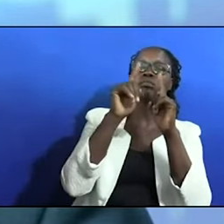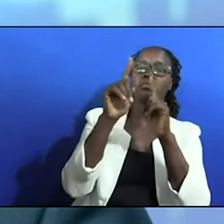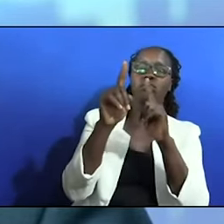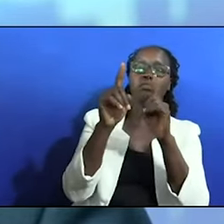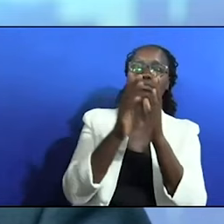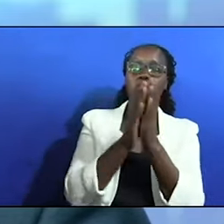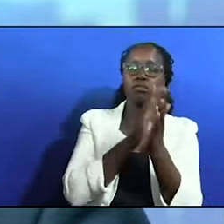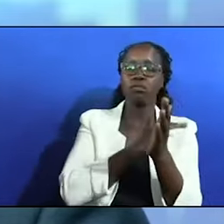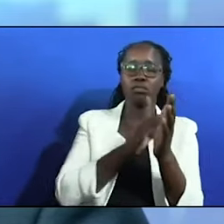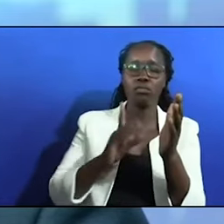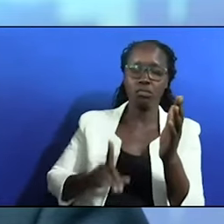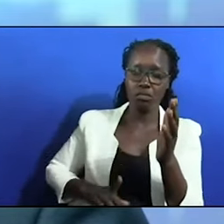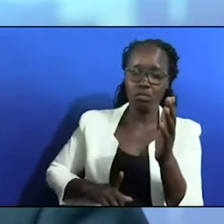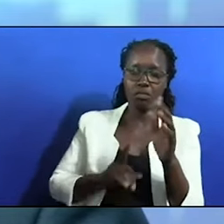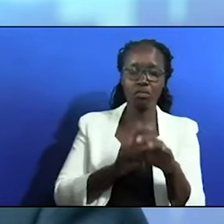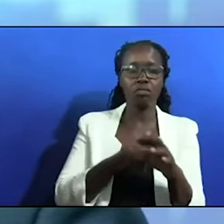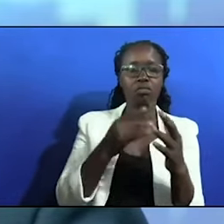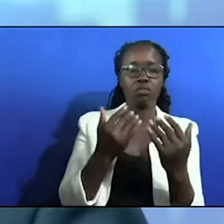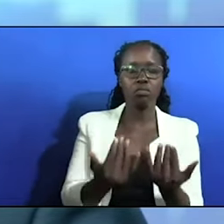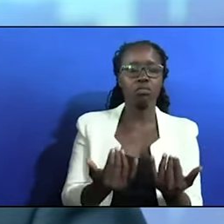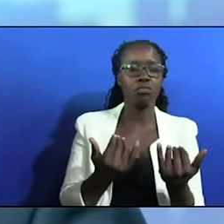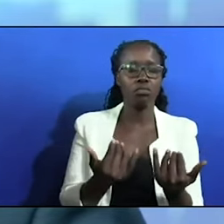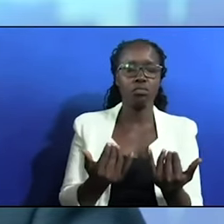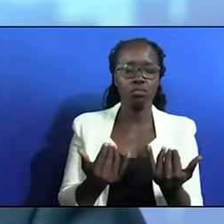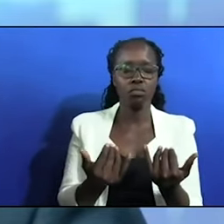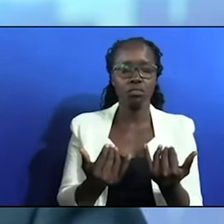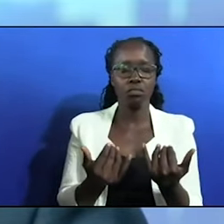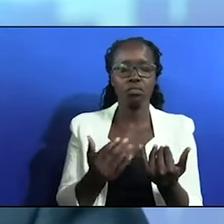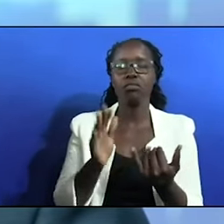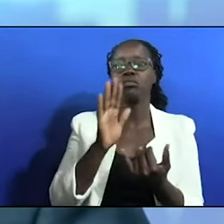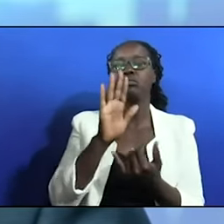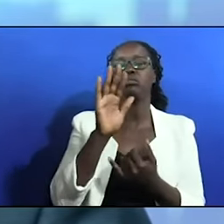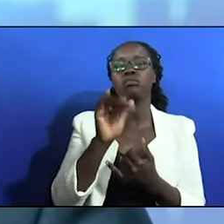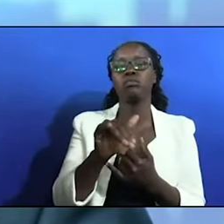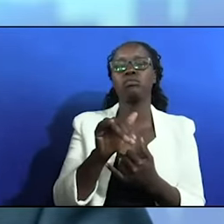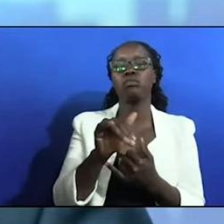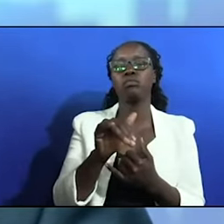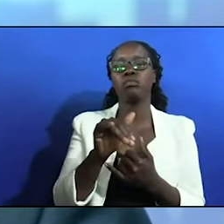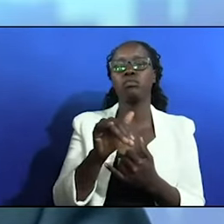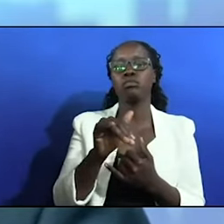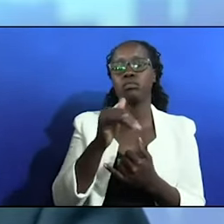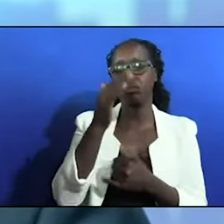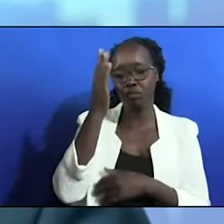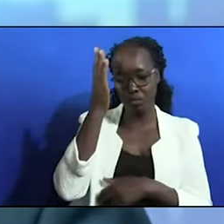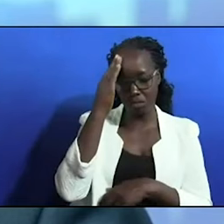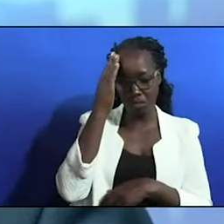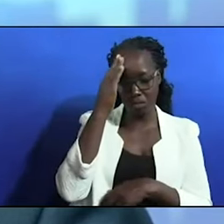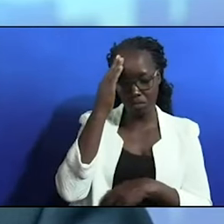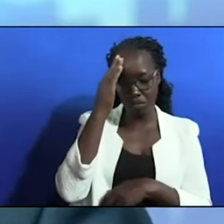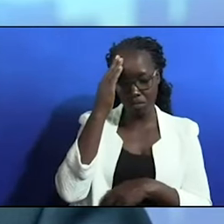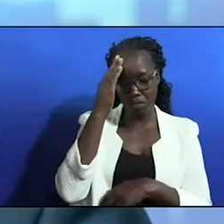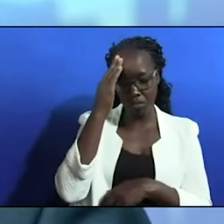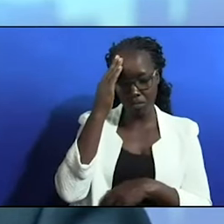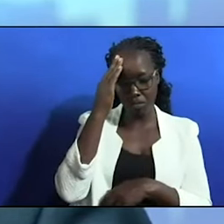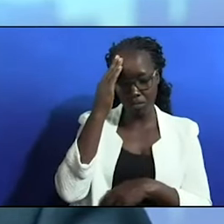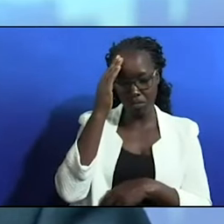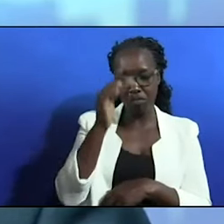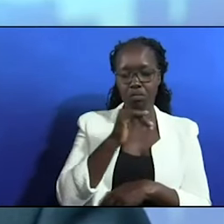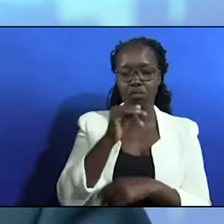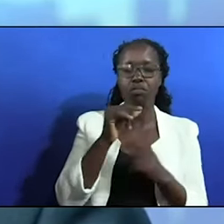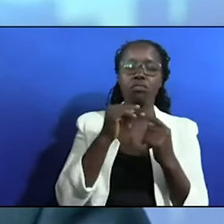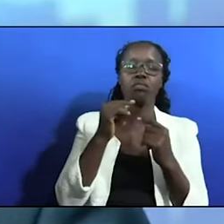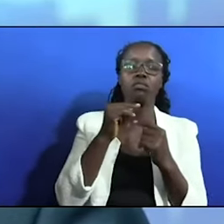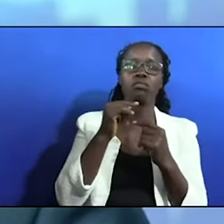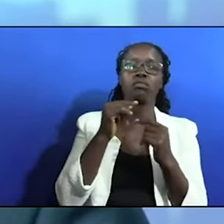And Lord, at this time, it is you that we have wronged, not Pastor